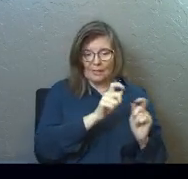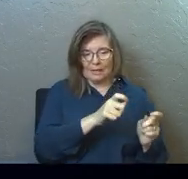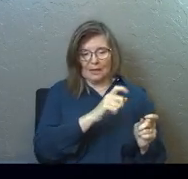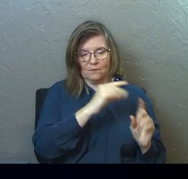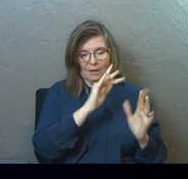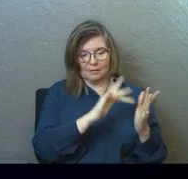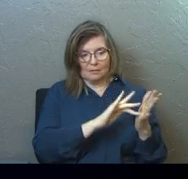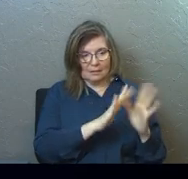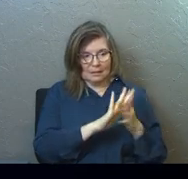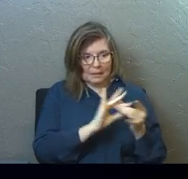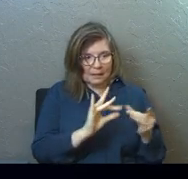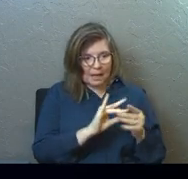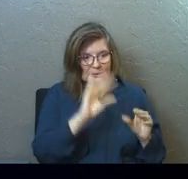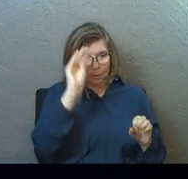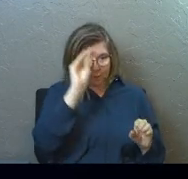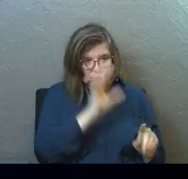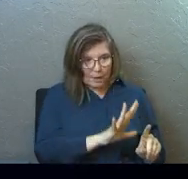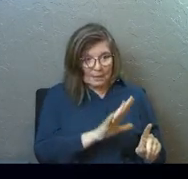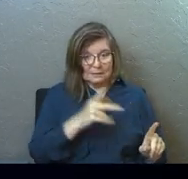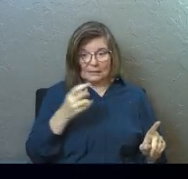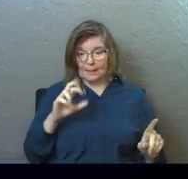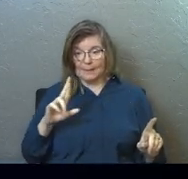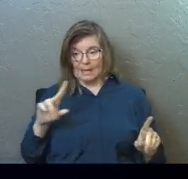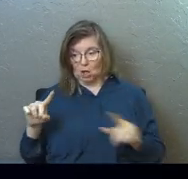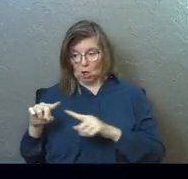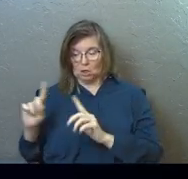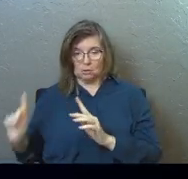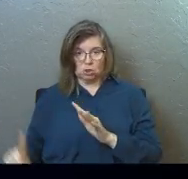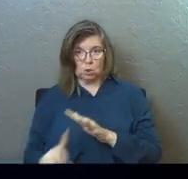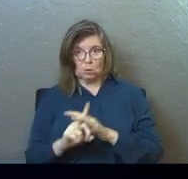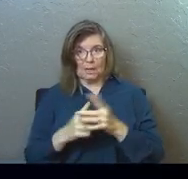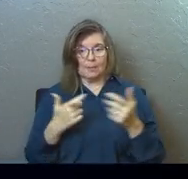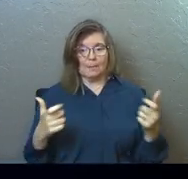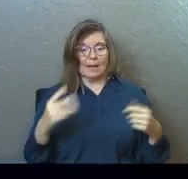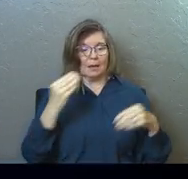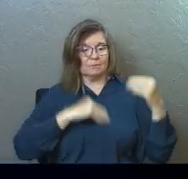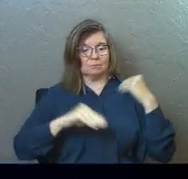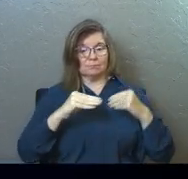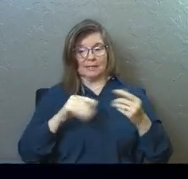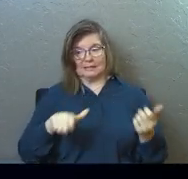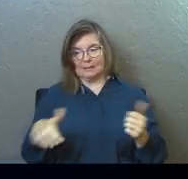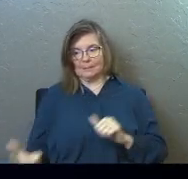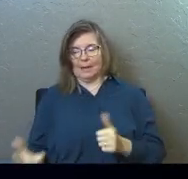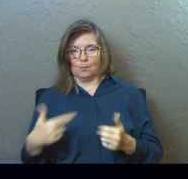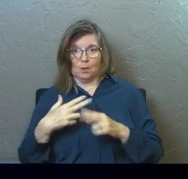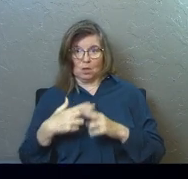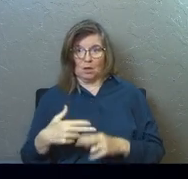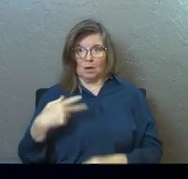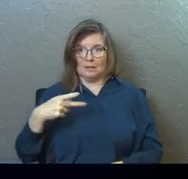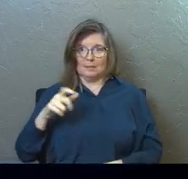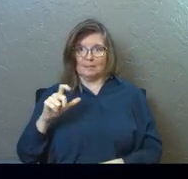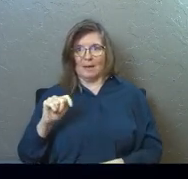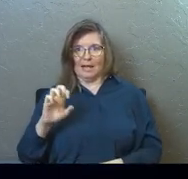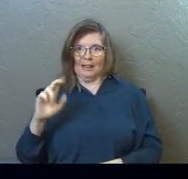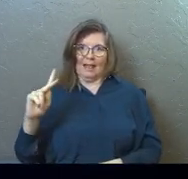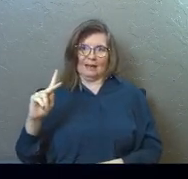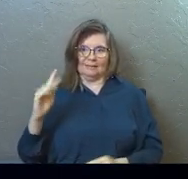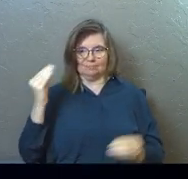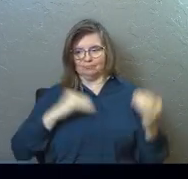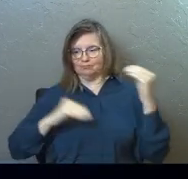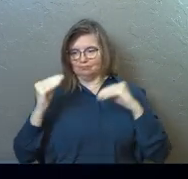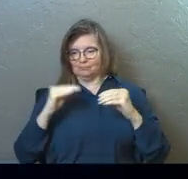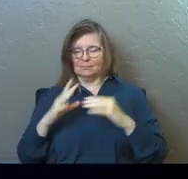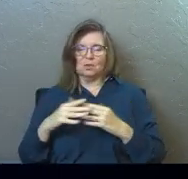grace of Jesus. And it's all beautiful. And then Peter shows up, and there's a big potluck, because I'm a Baptist, and we call them potlucks in the Baptist